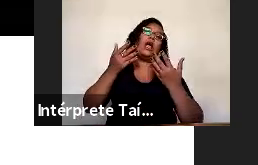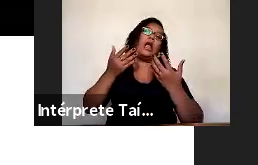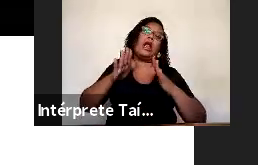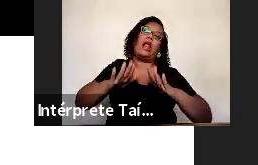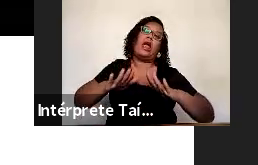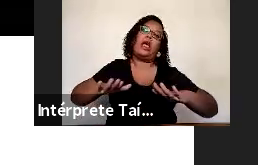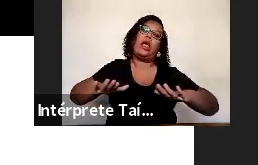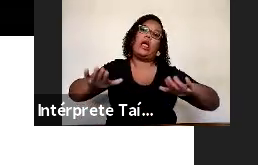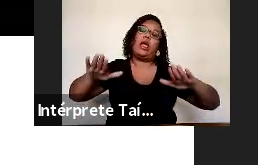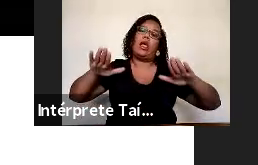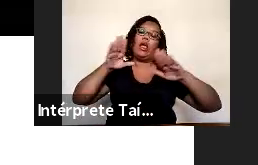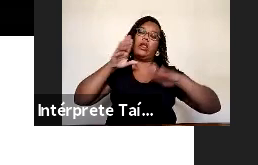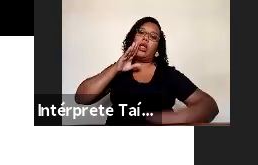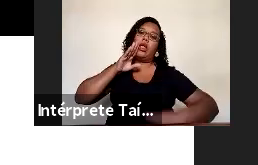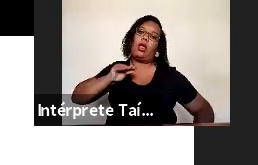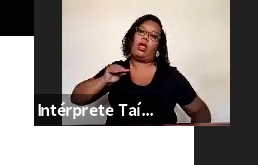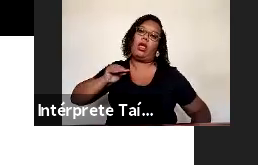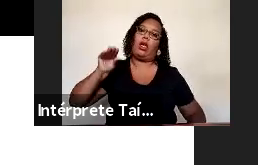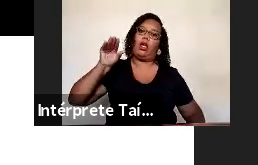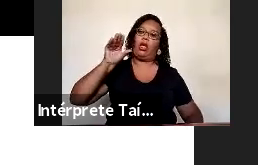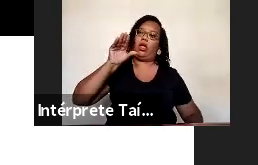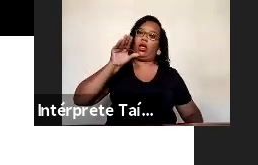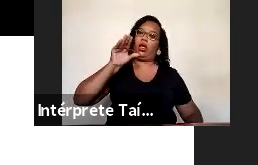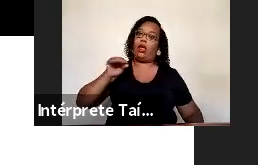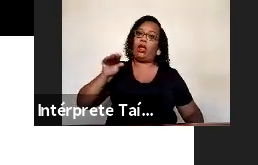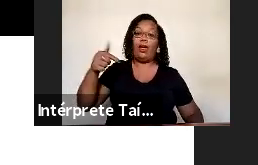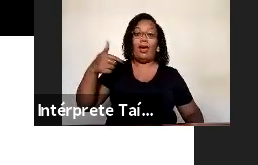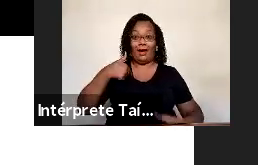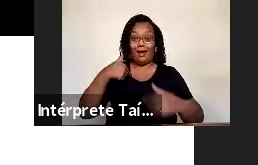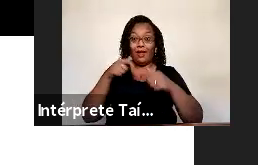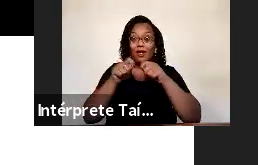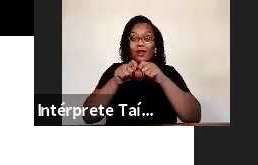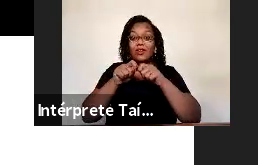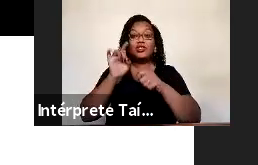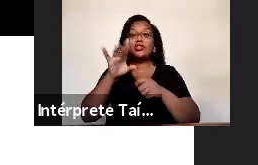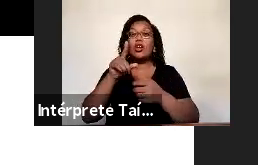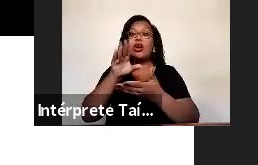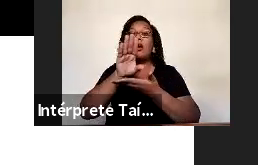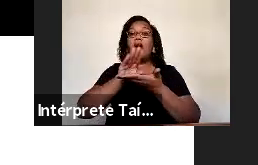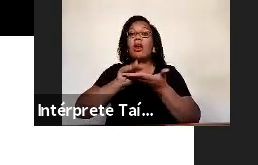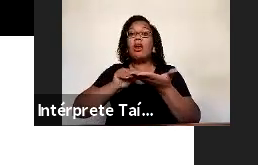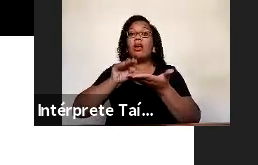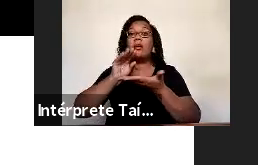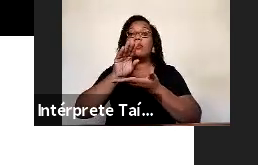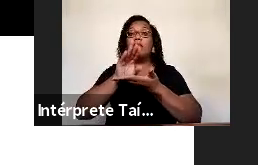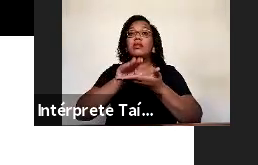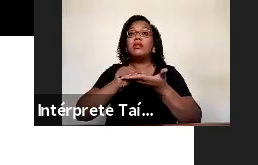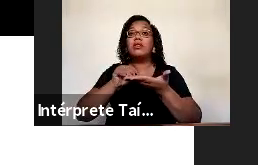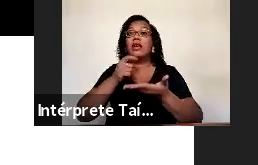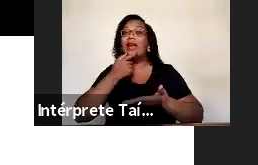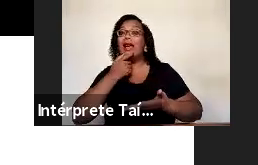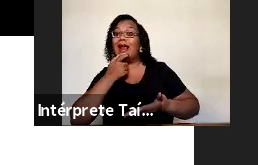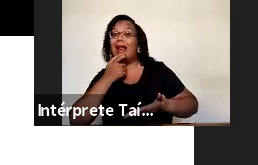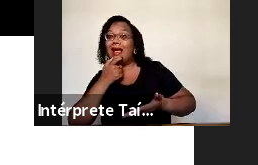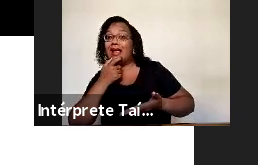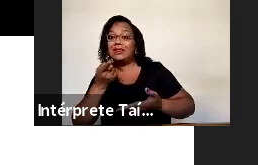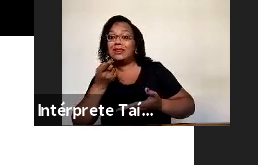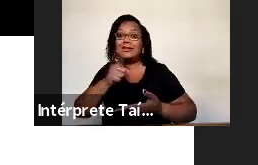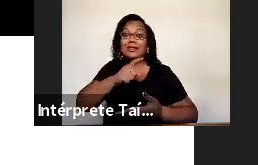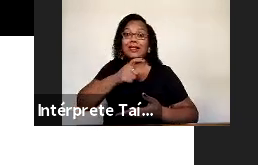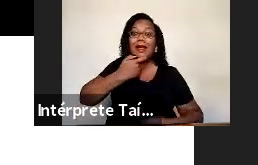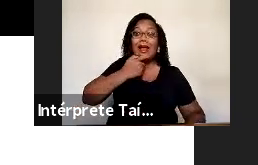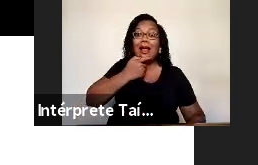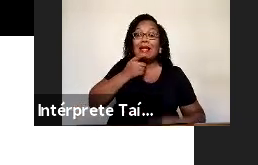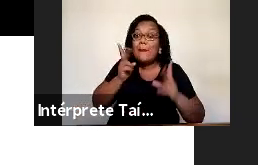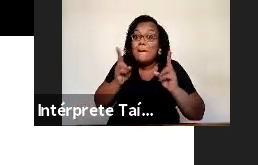to shadow it. That is, I was doing English into English and I couldn't do it. It was horrible. Had I